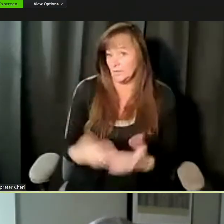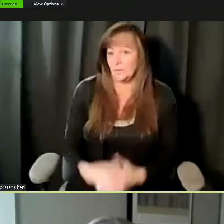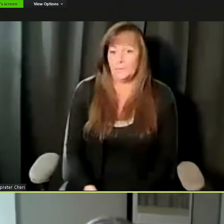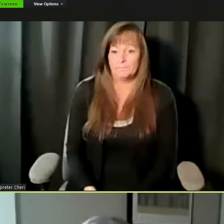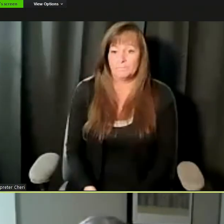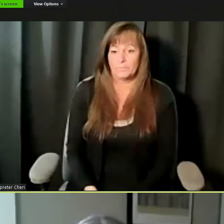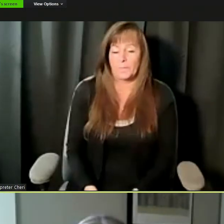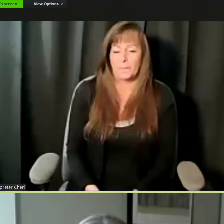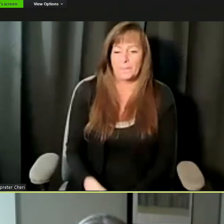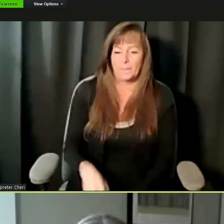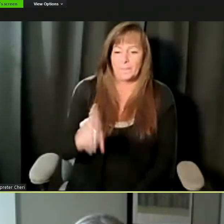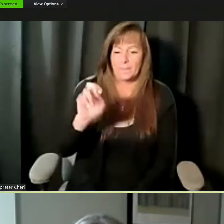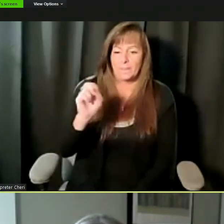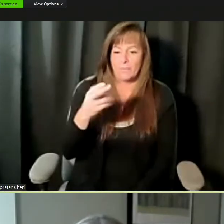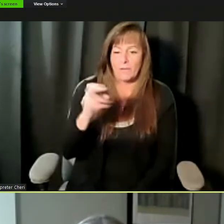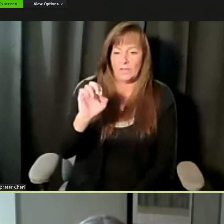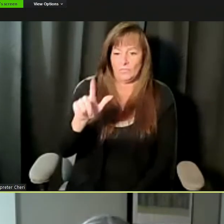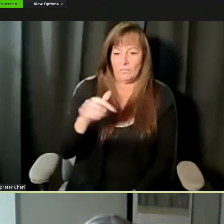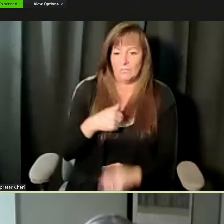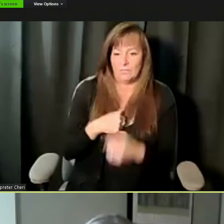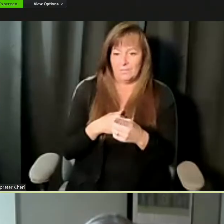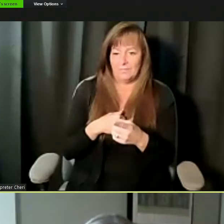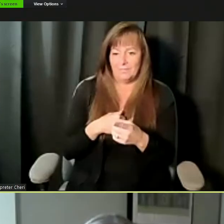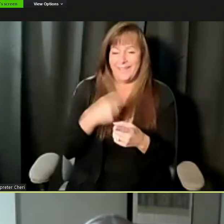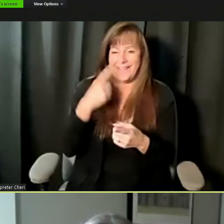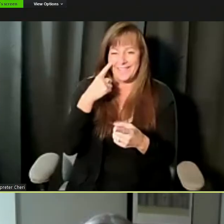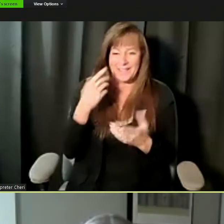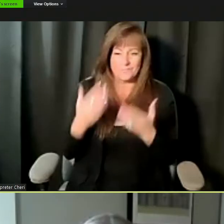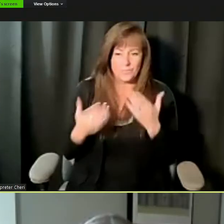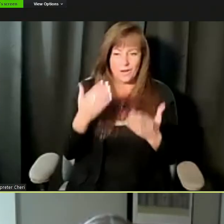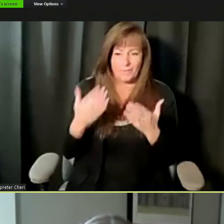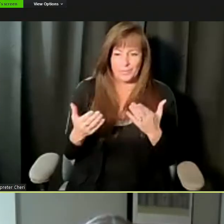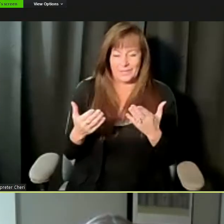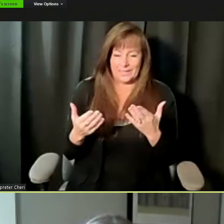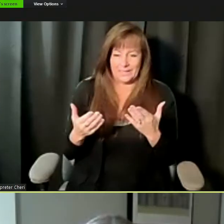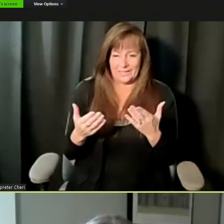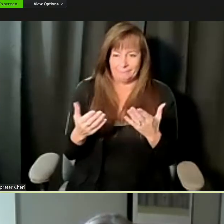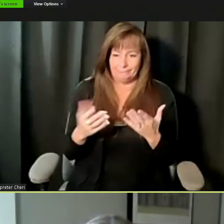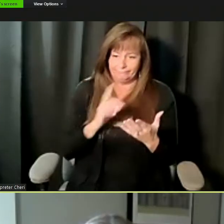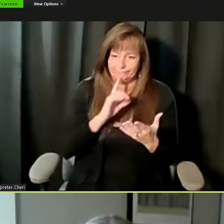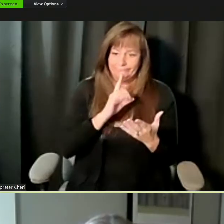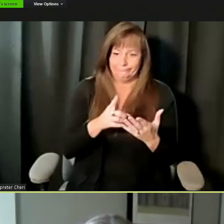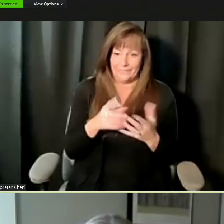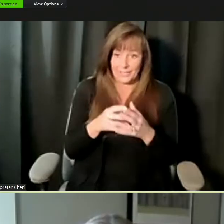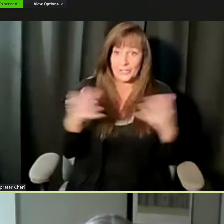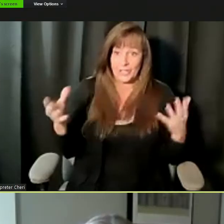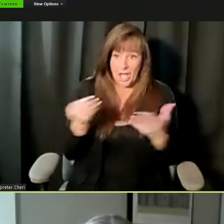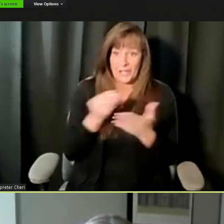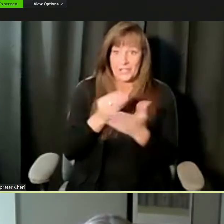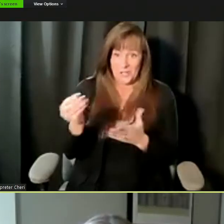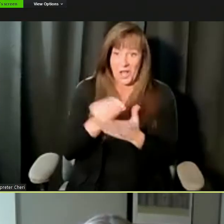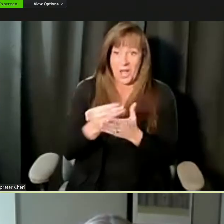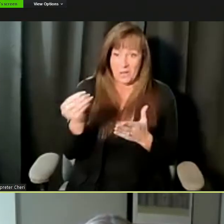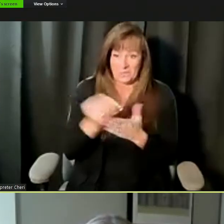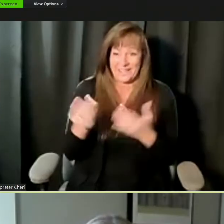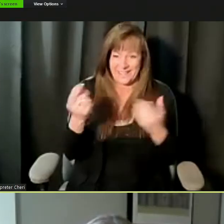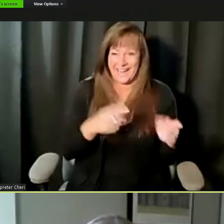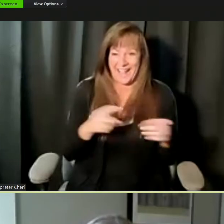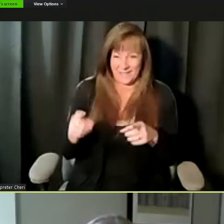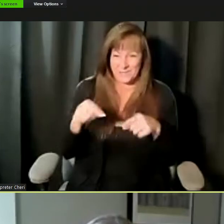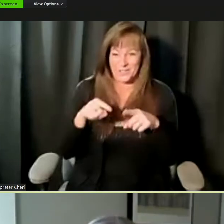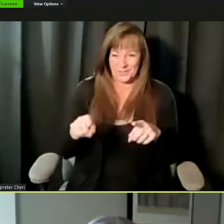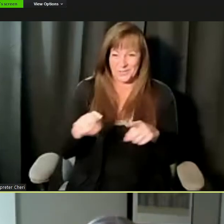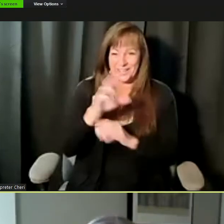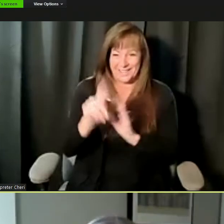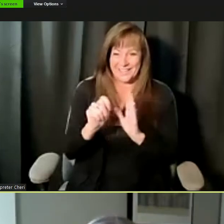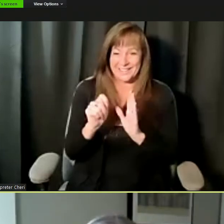This is Rachel. I can take that. I think it's probably primarily that there's a lot of shopping that happens at this time of year. And